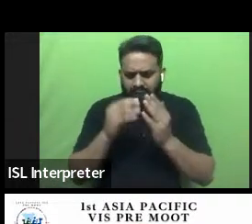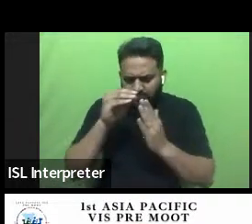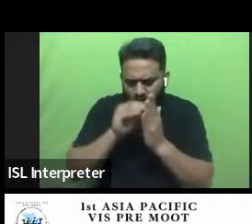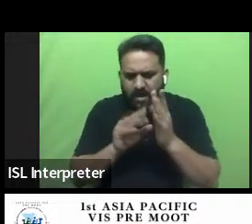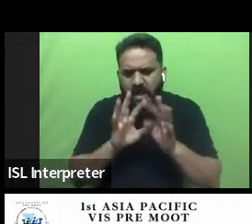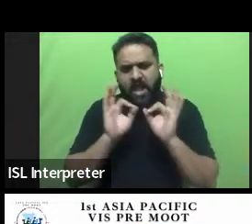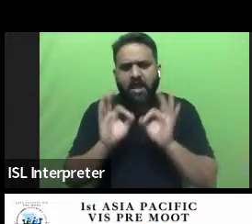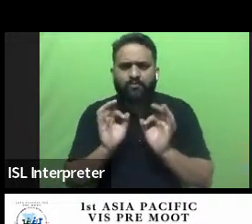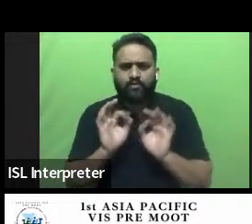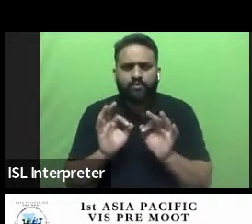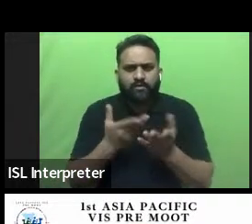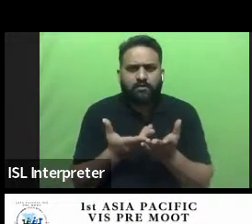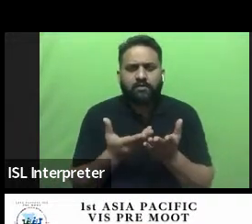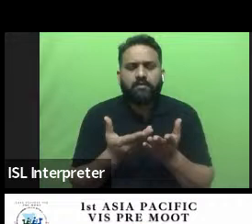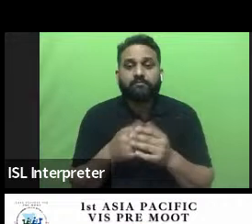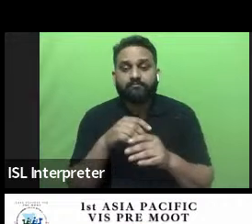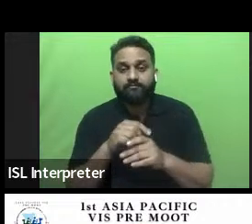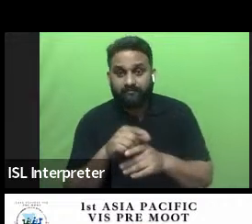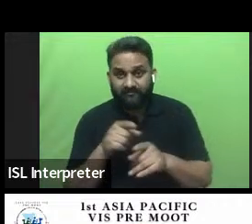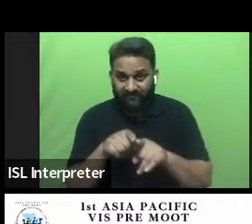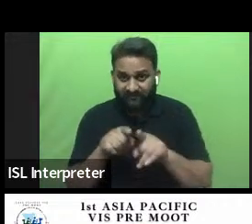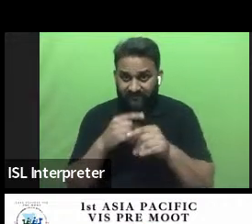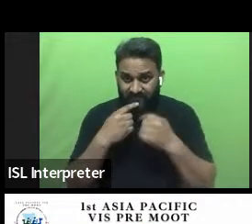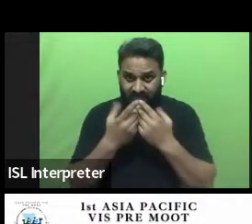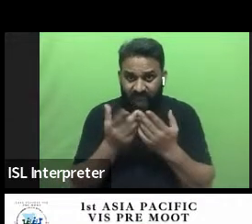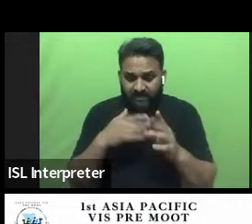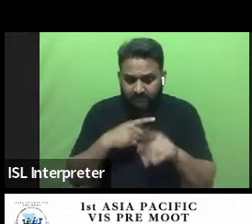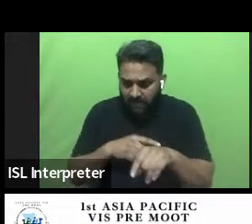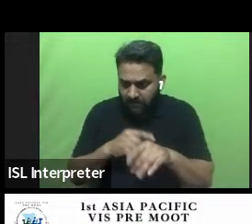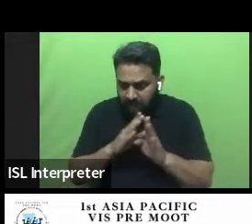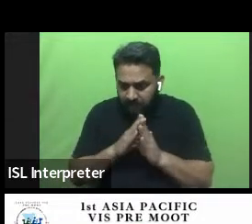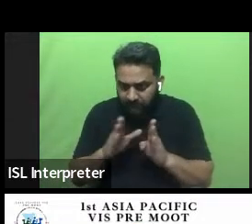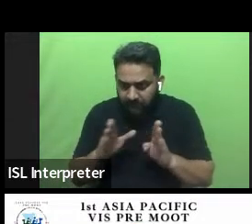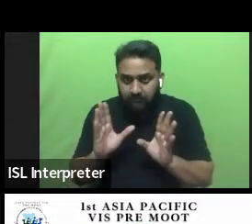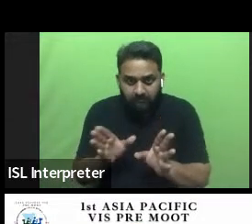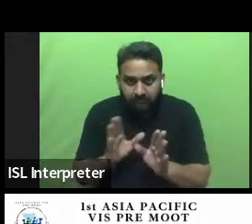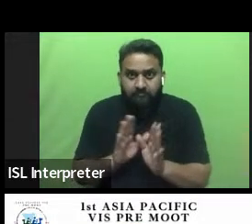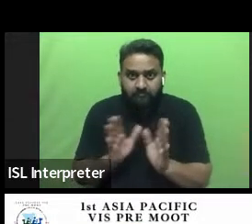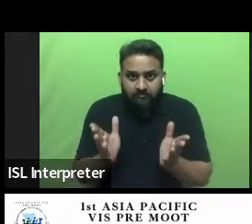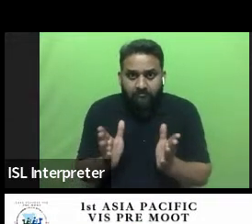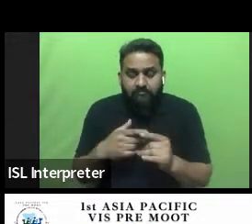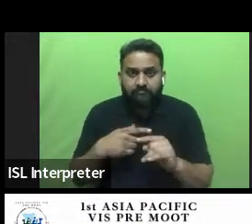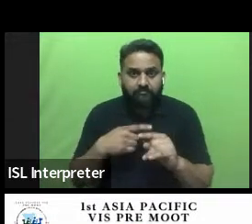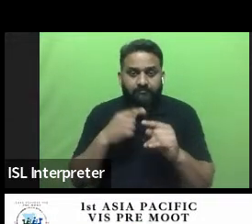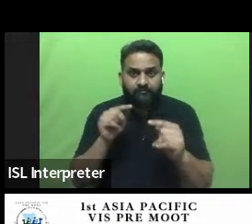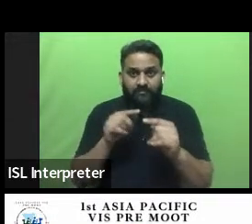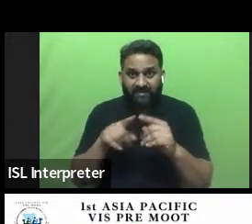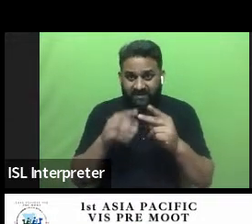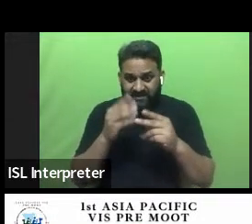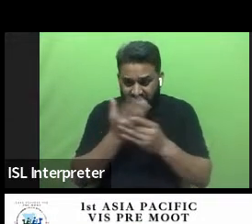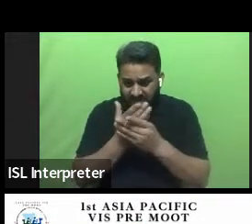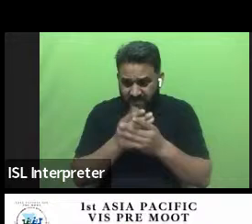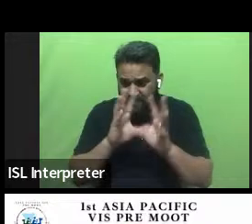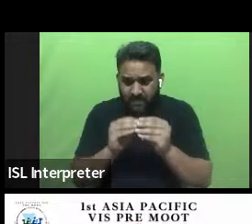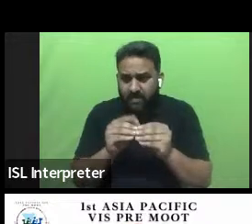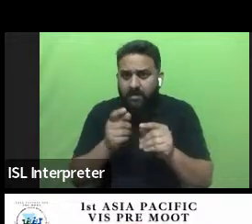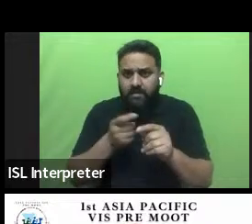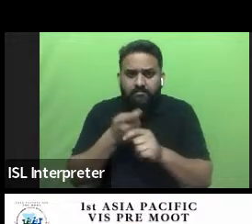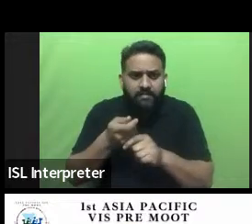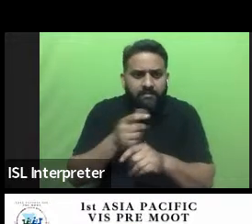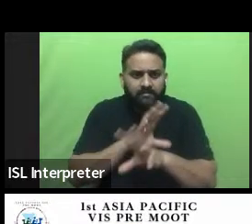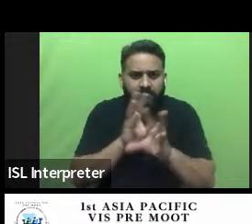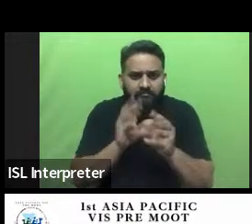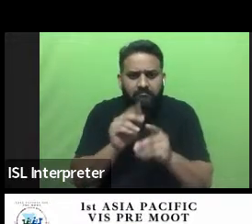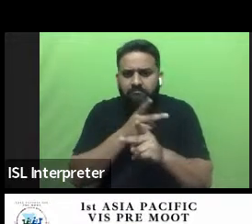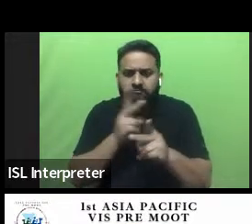Now, in brief, as I see I'm reaching the end of my time, I will argue that even regardless of the claimant's attempt to include their